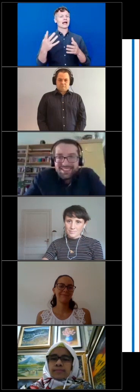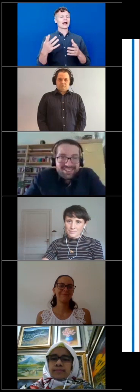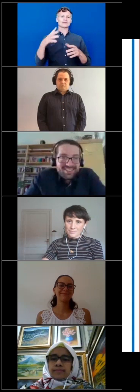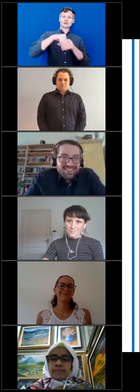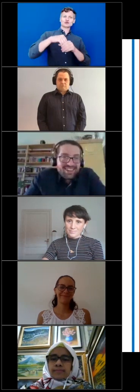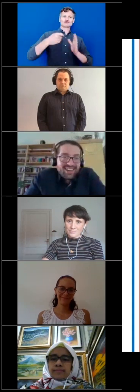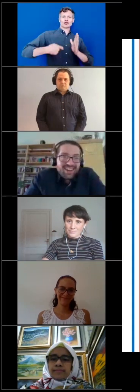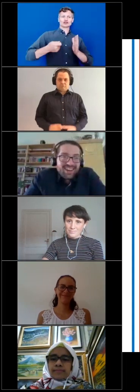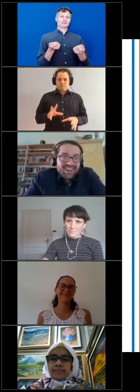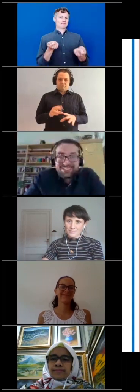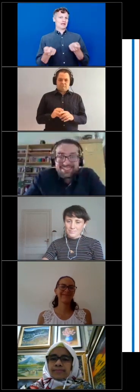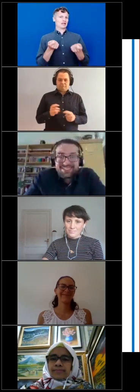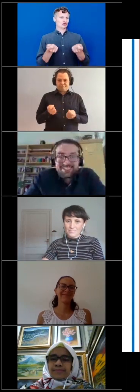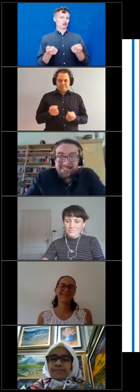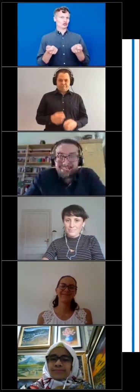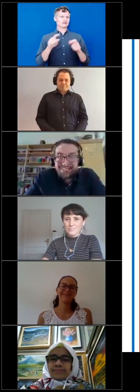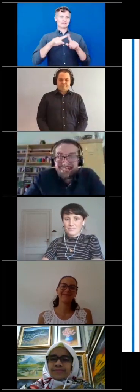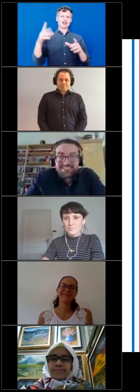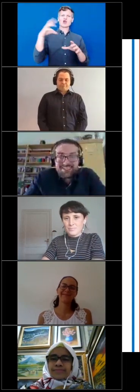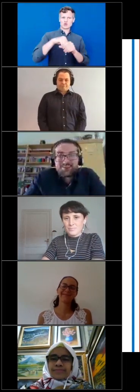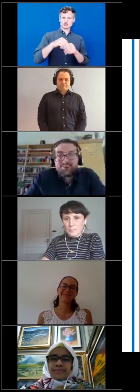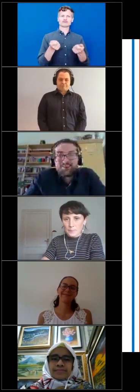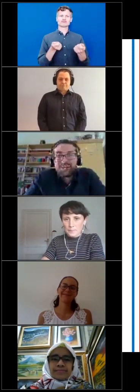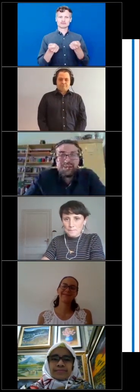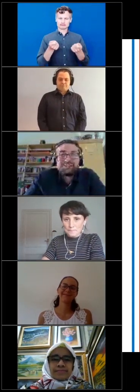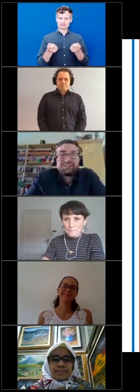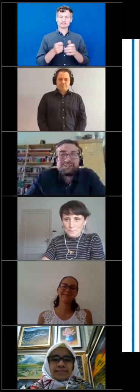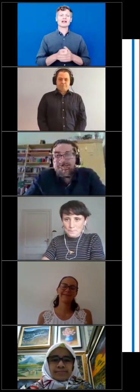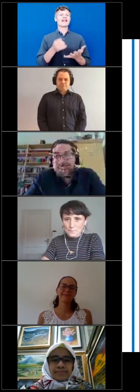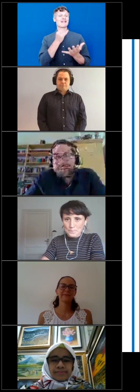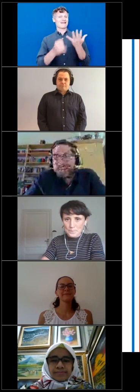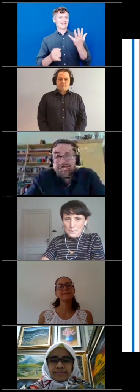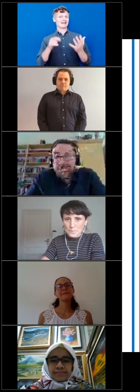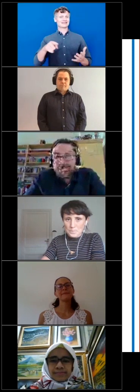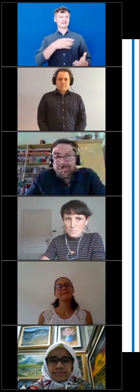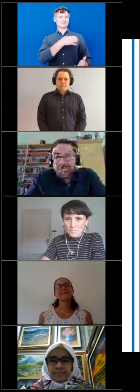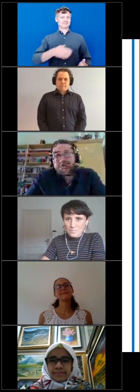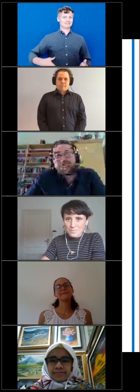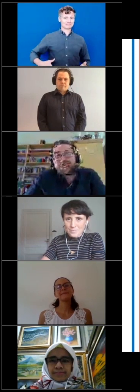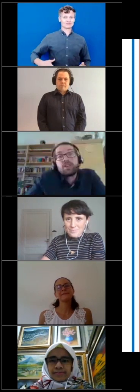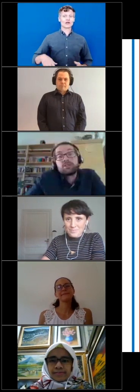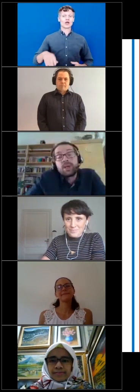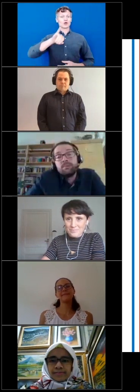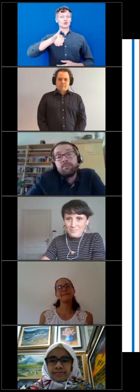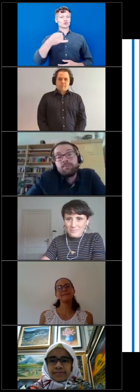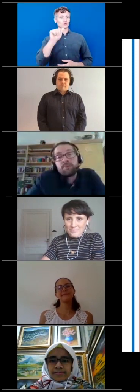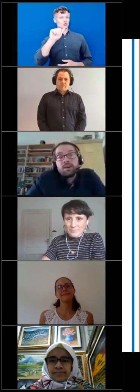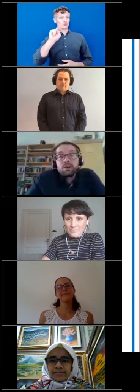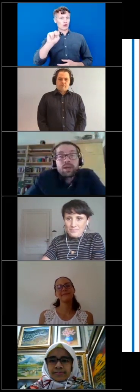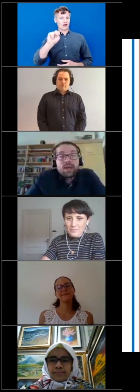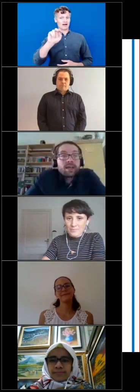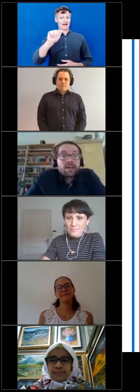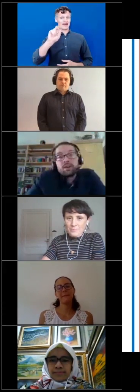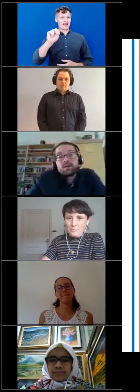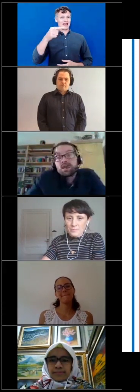Mariana. And last but not least, Juan Angel de Gouveia Fernandez joins us from Venezuela.